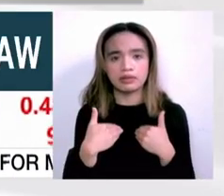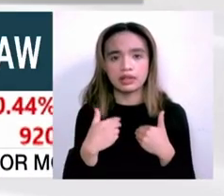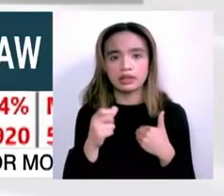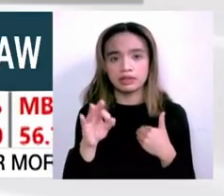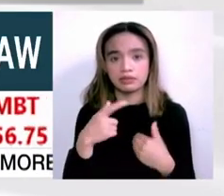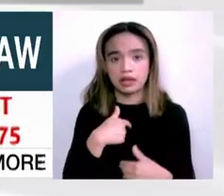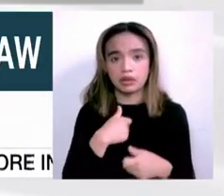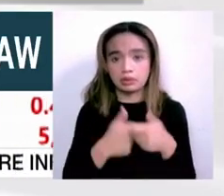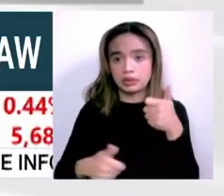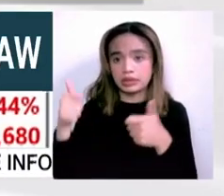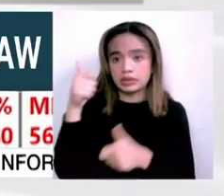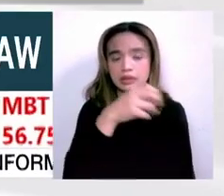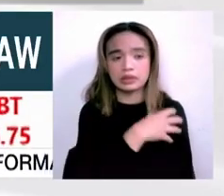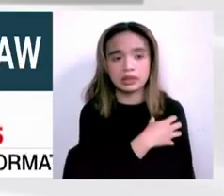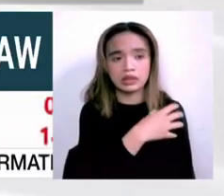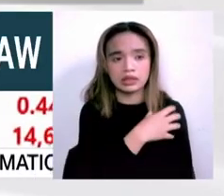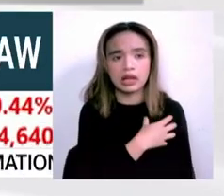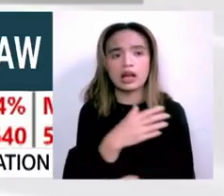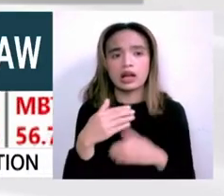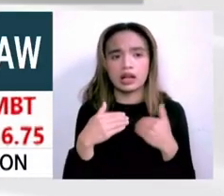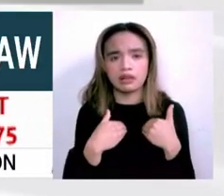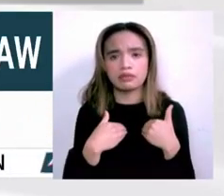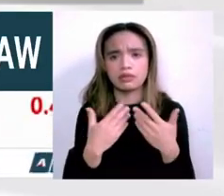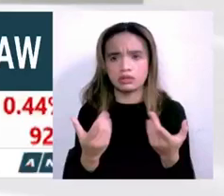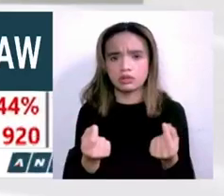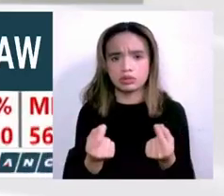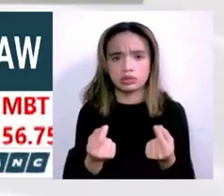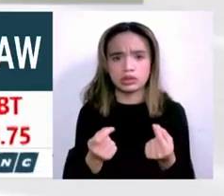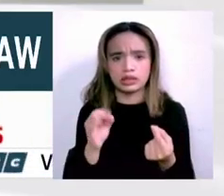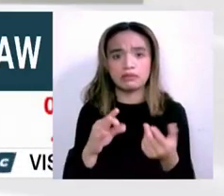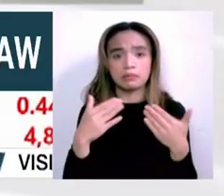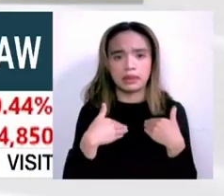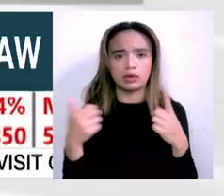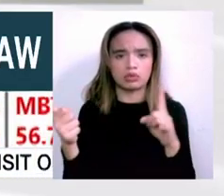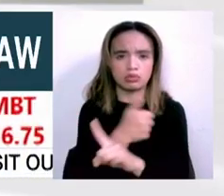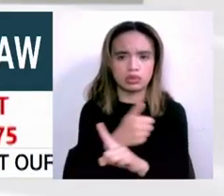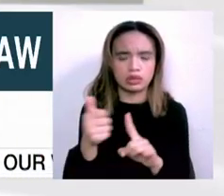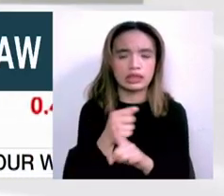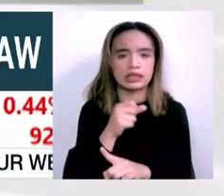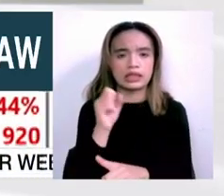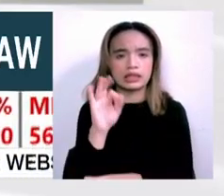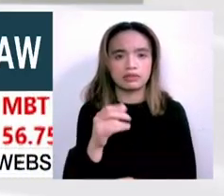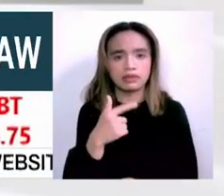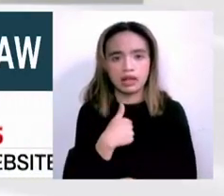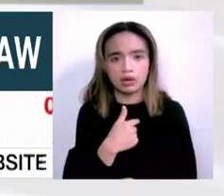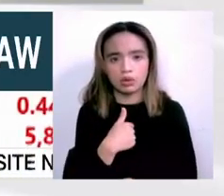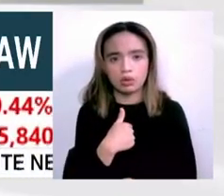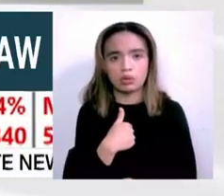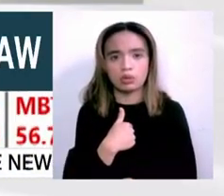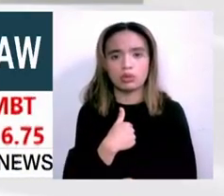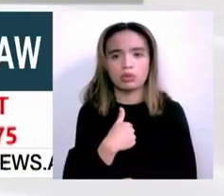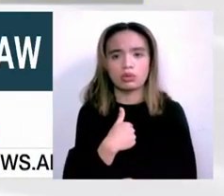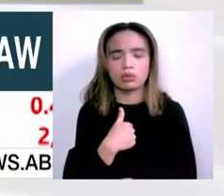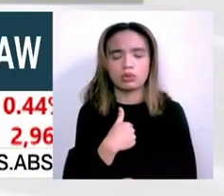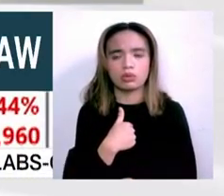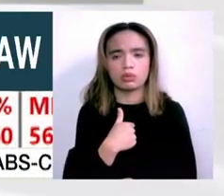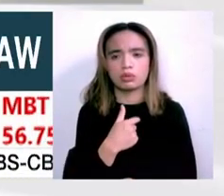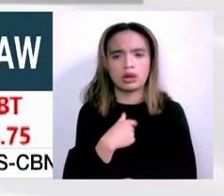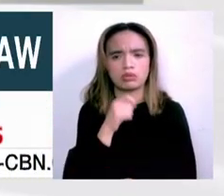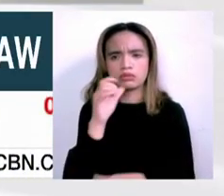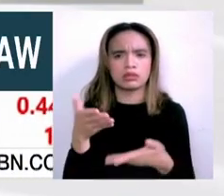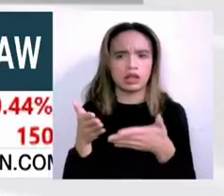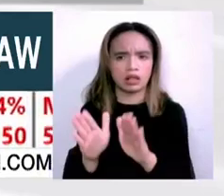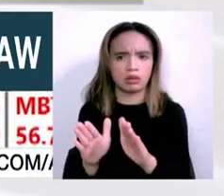noon, GPC ako noon, meron ako magagawa kung meron na torture or kung ako yung Metrocom commander. I wouldn't allow it. I